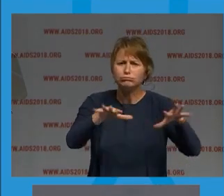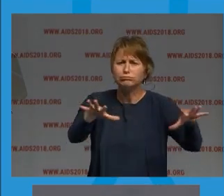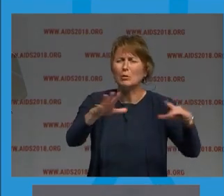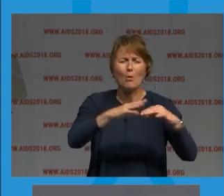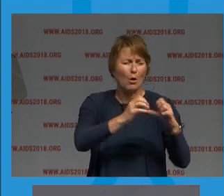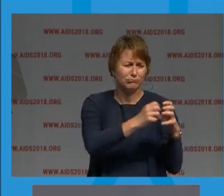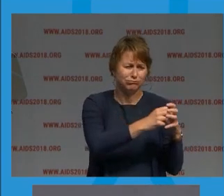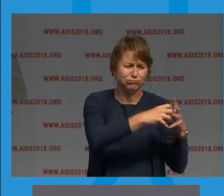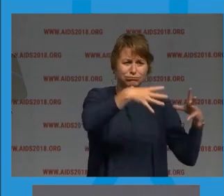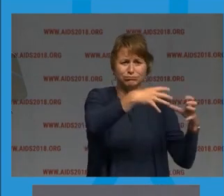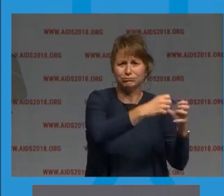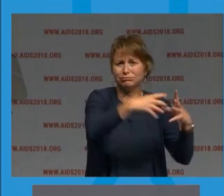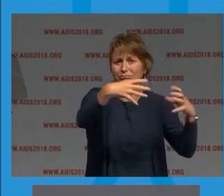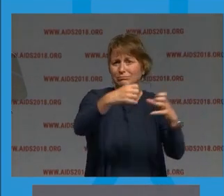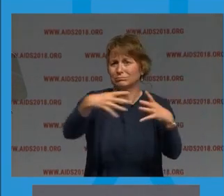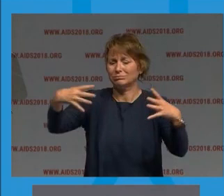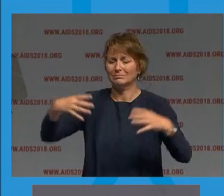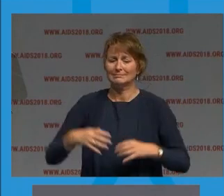forward.